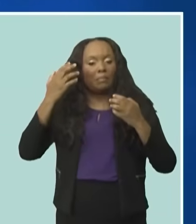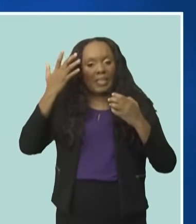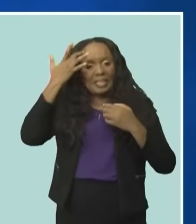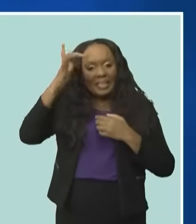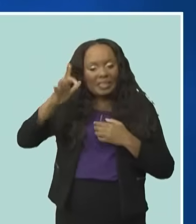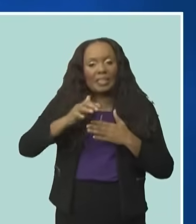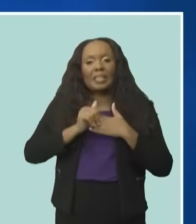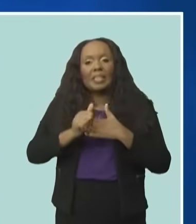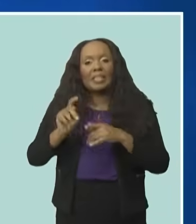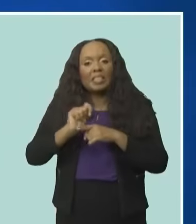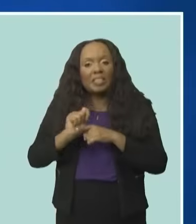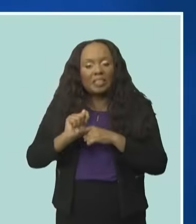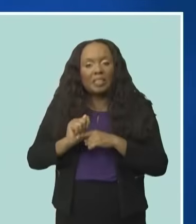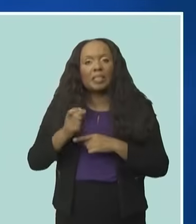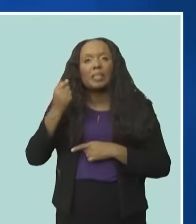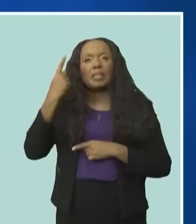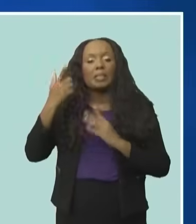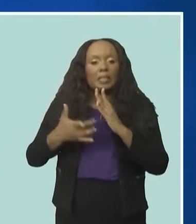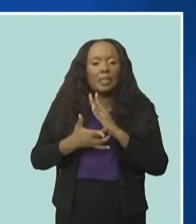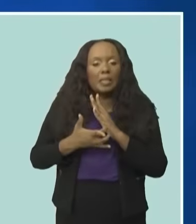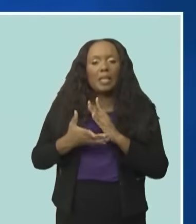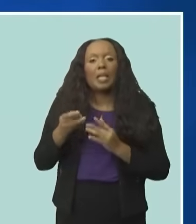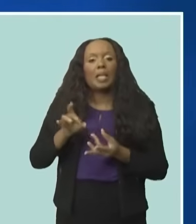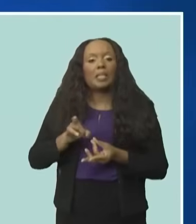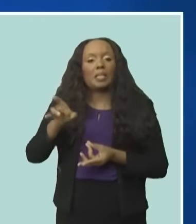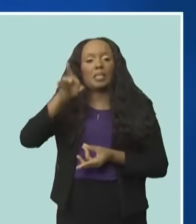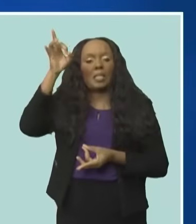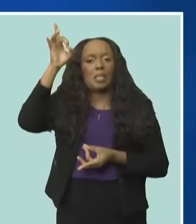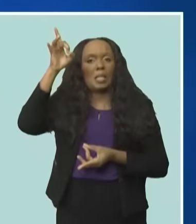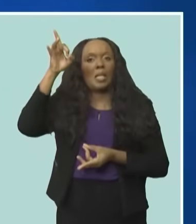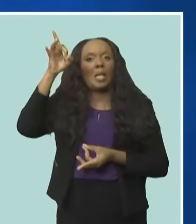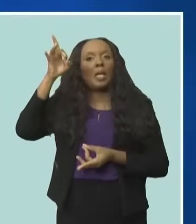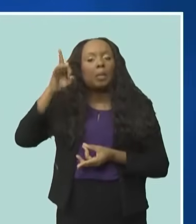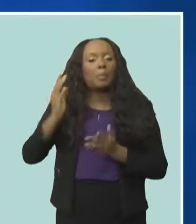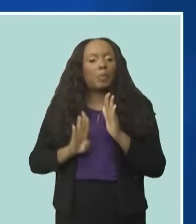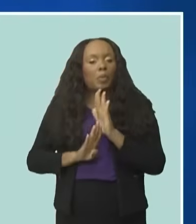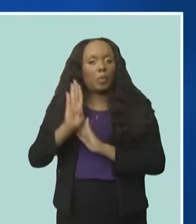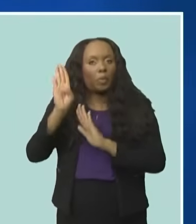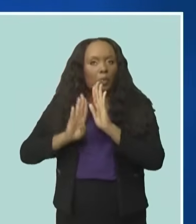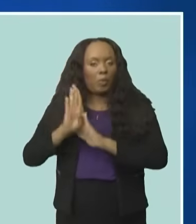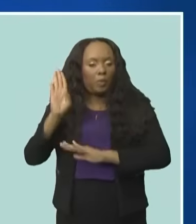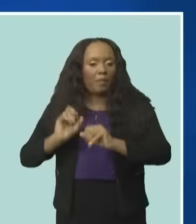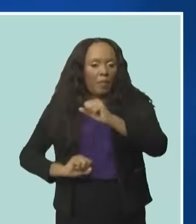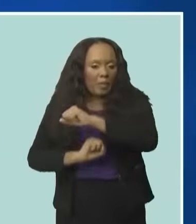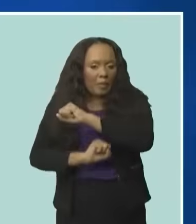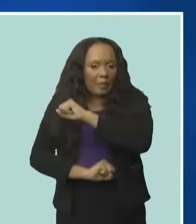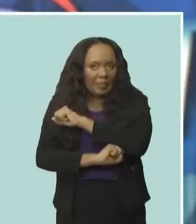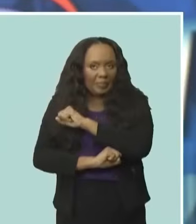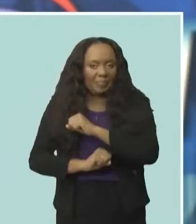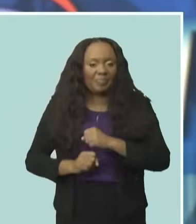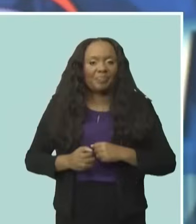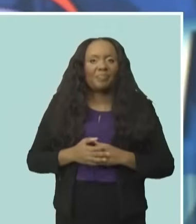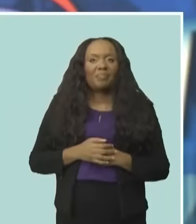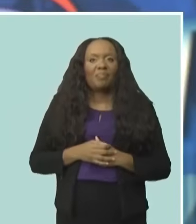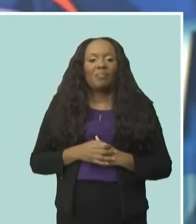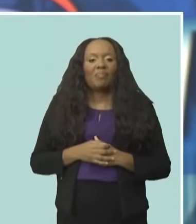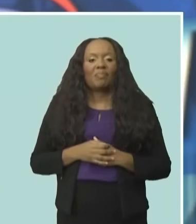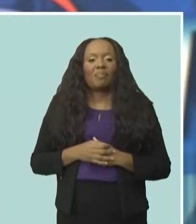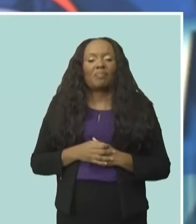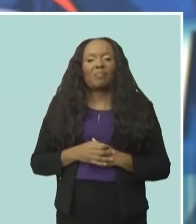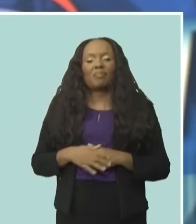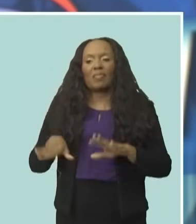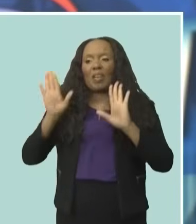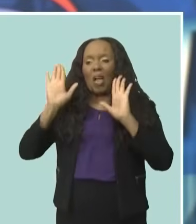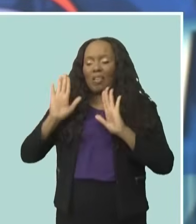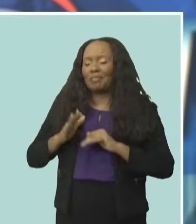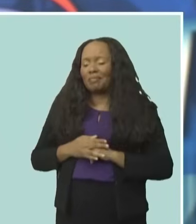training, digital literacy, and spiritual grounding. Onesta Henry, CBC News. Great initiative.